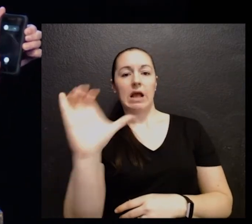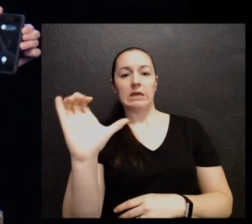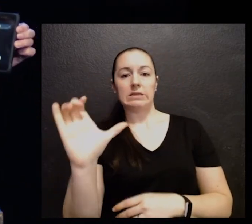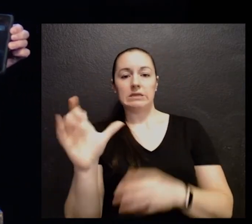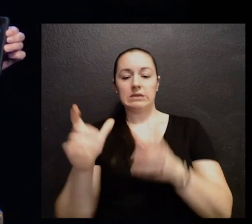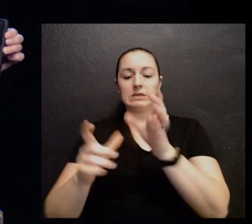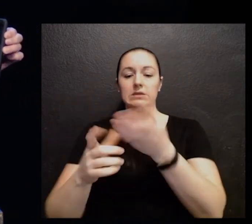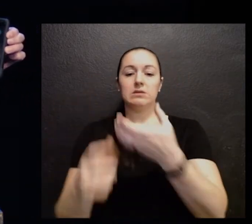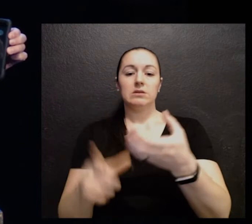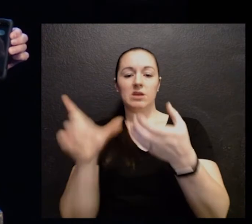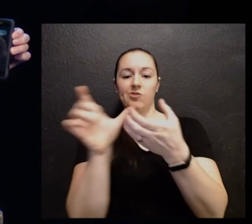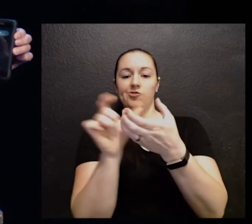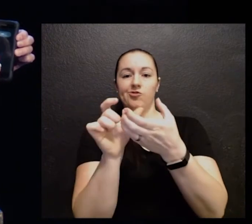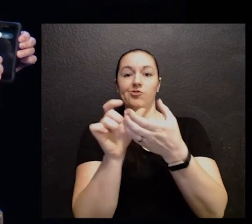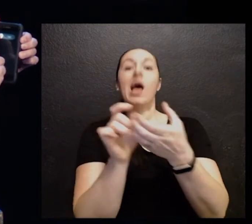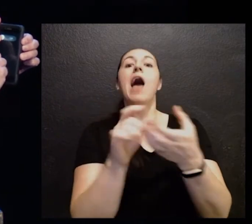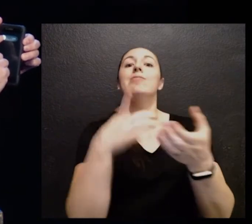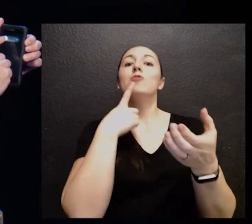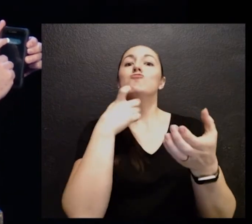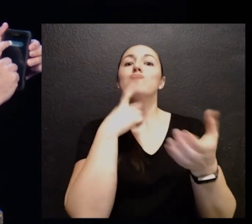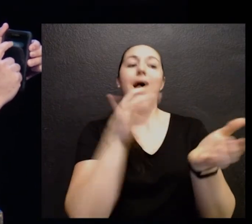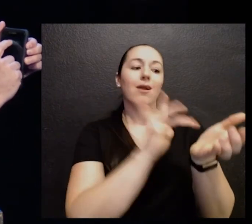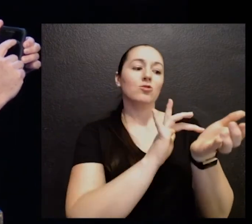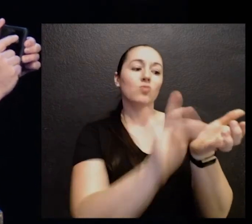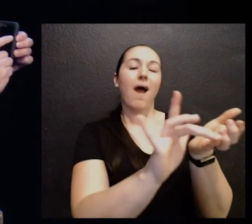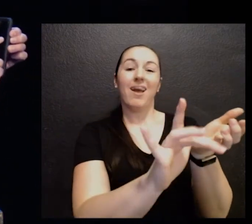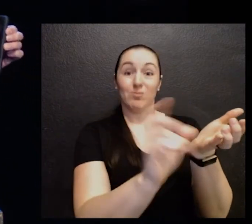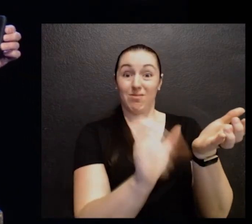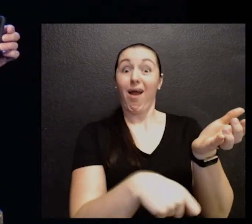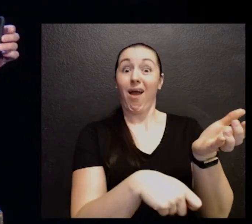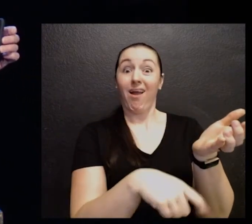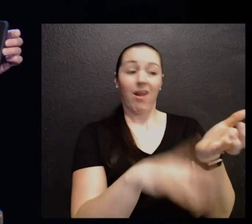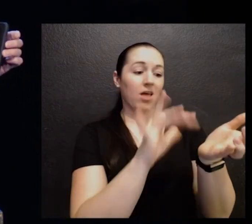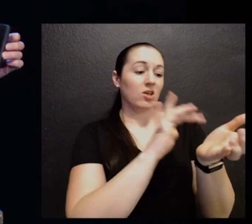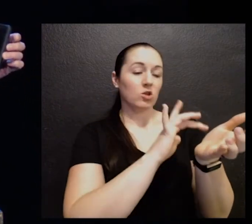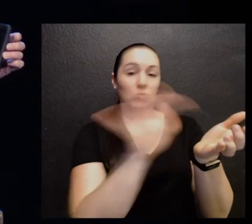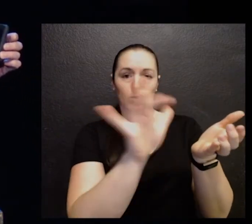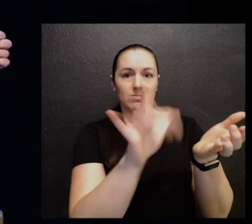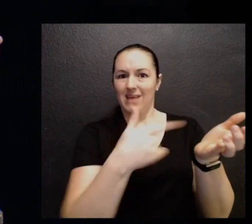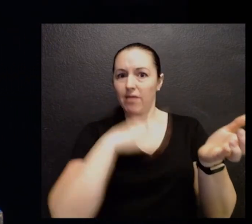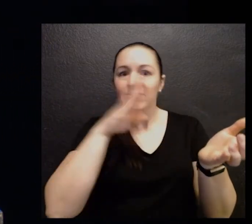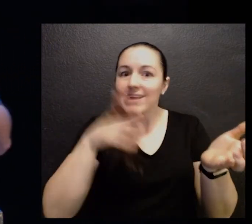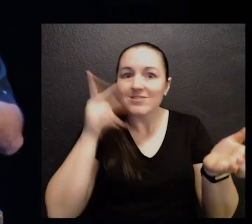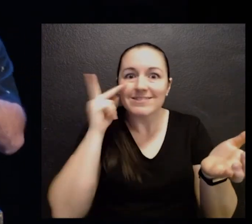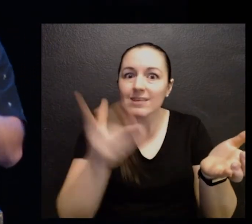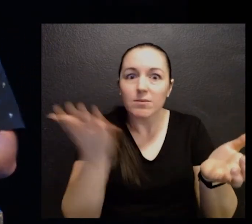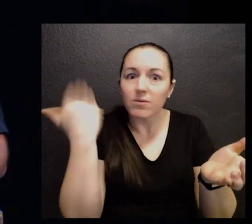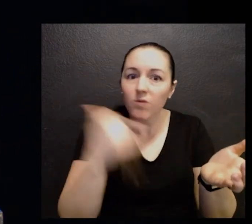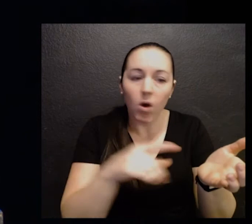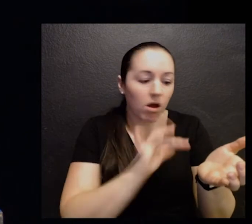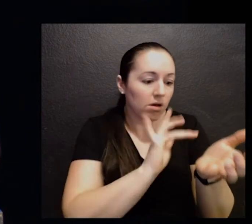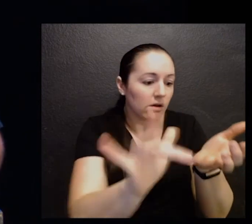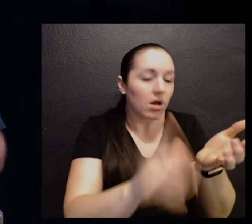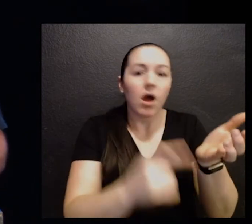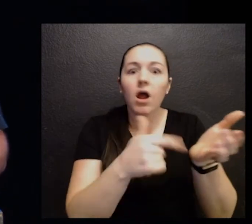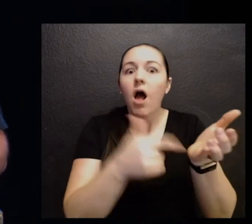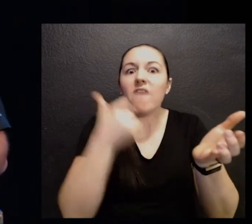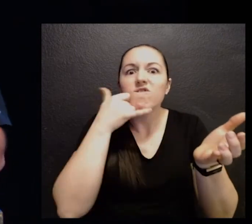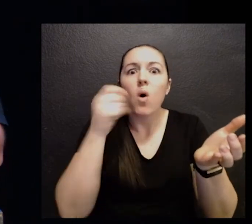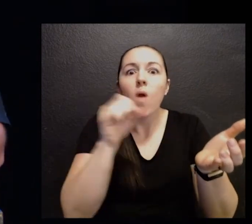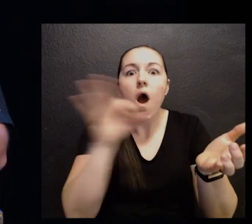and then this red swipey thing comes at the top. And then you push that. I'd never seen this before. And now your phone is